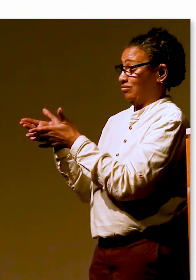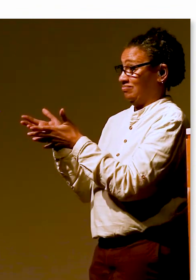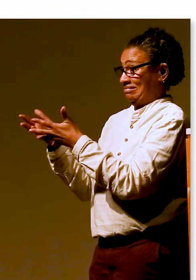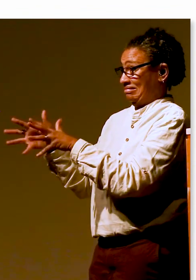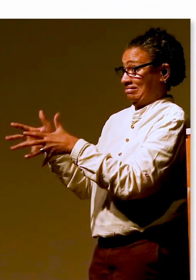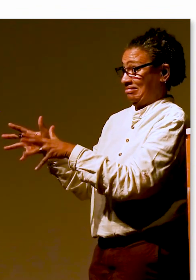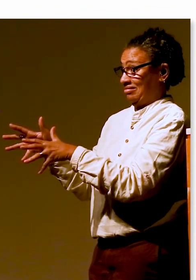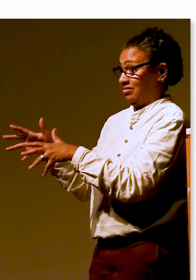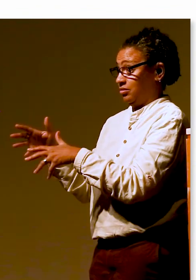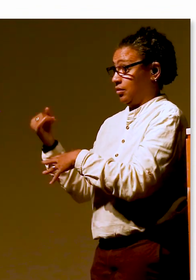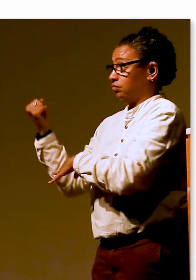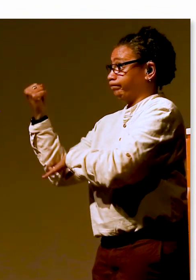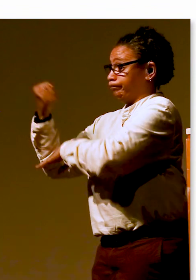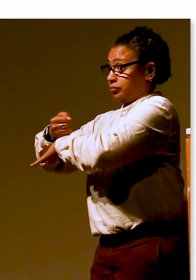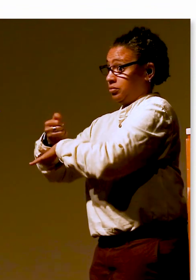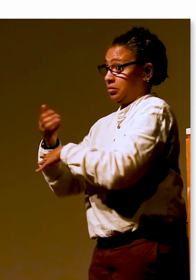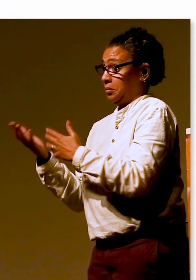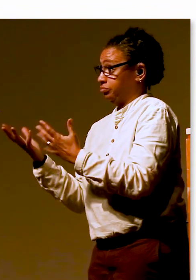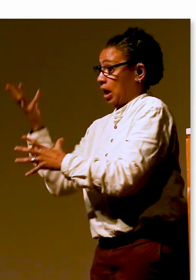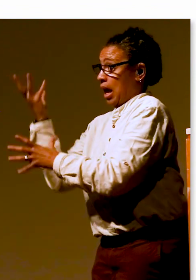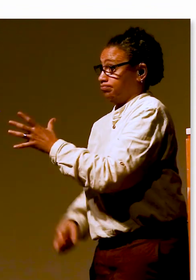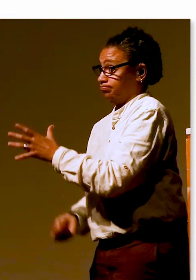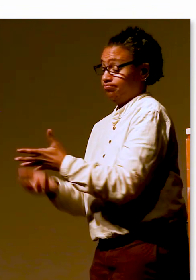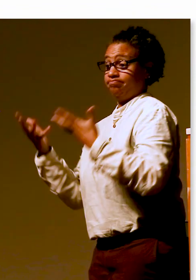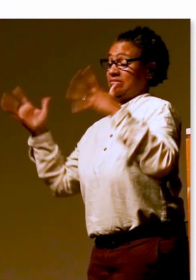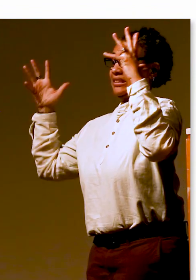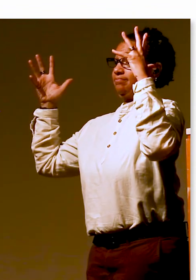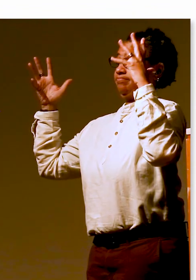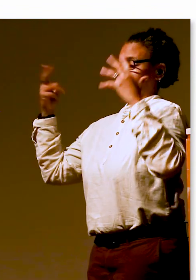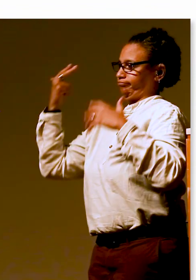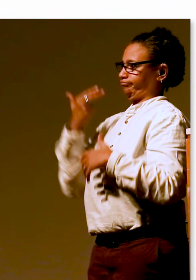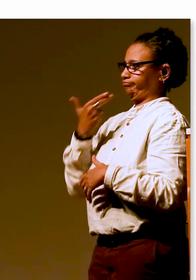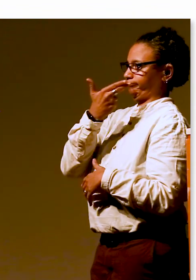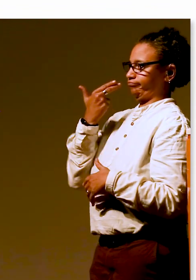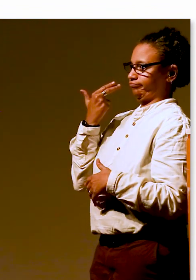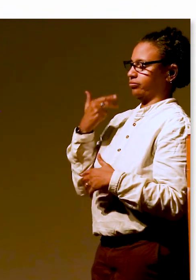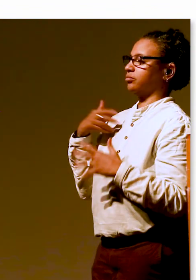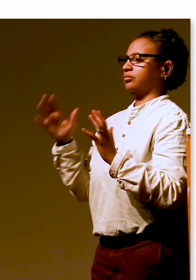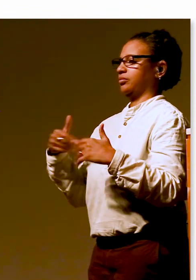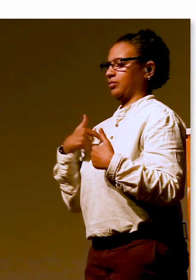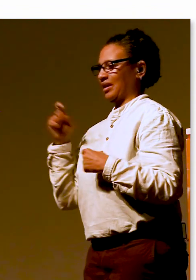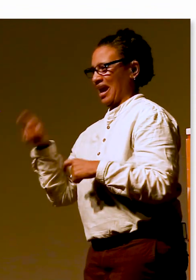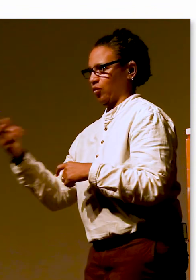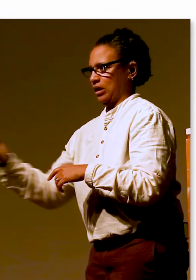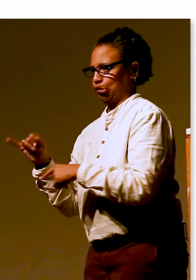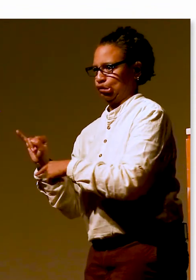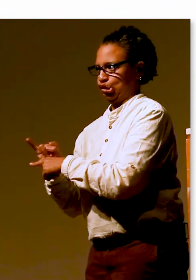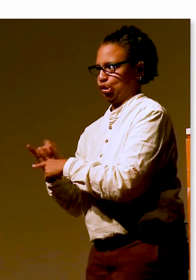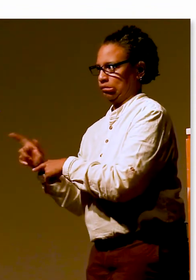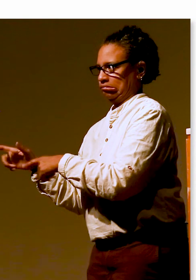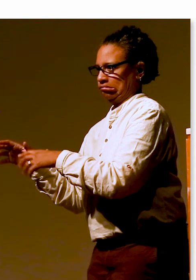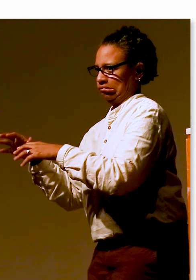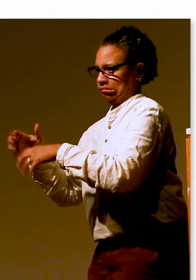that's it. And I know I need to just like hire an intern to do it, but also I'm a